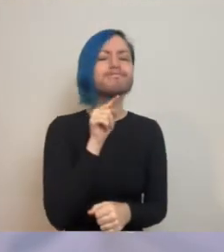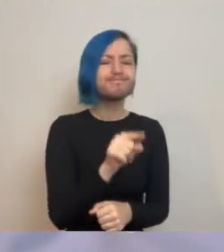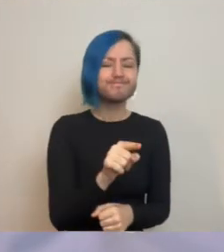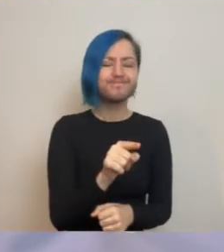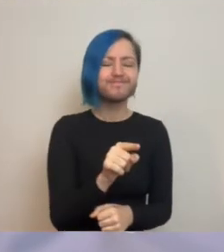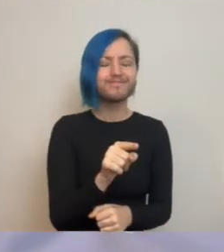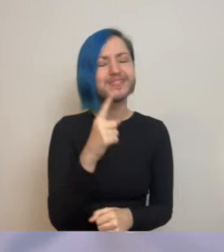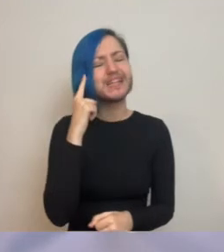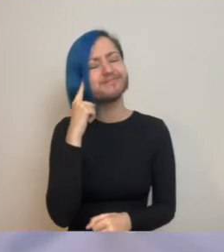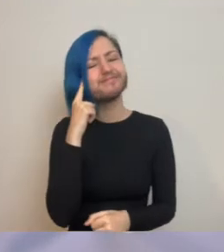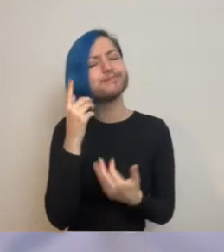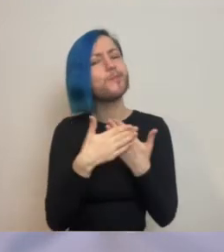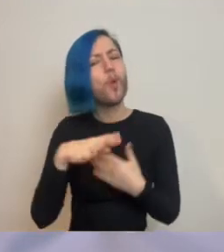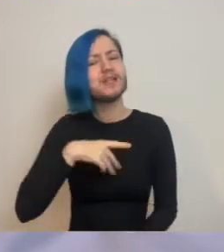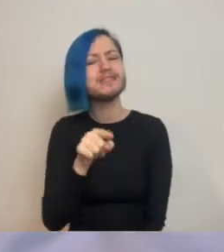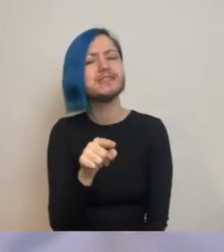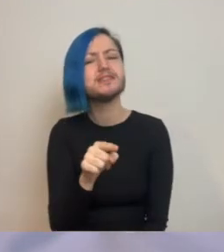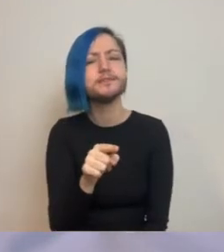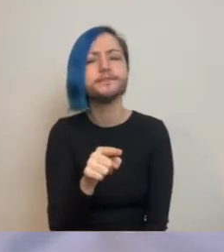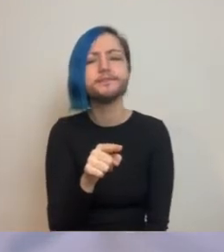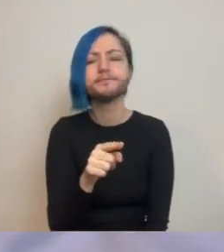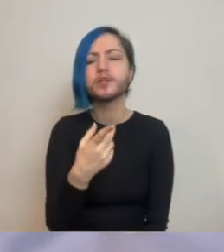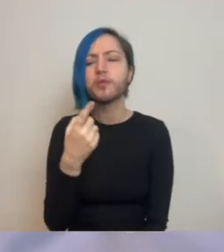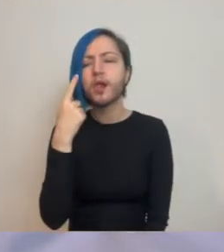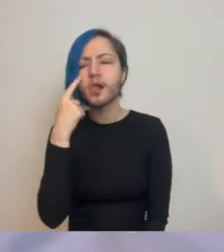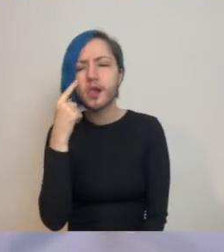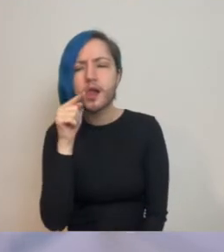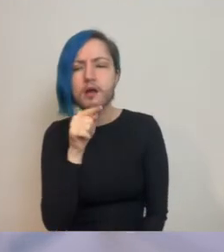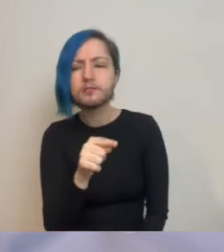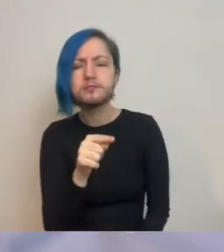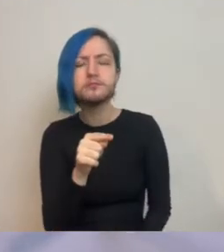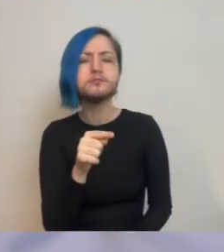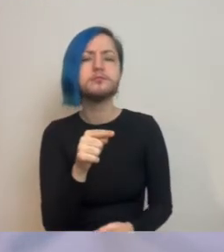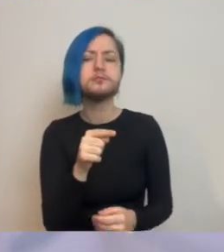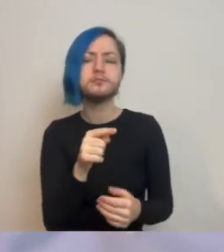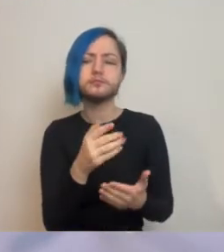little bit something else. So what I'm going to do is just look back in my